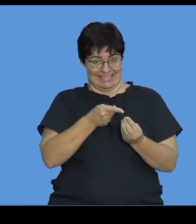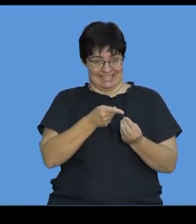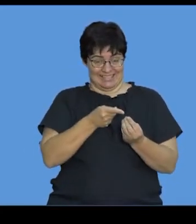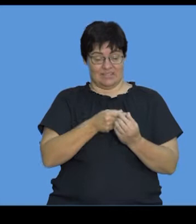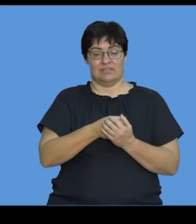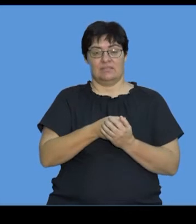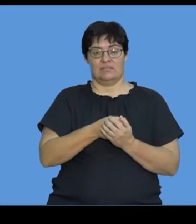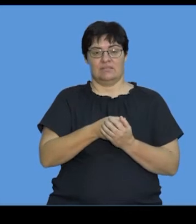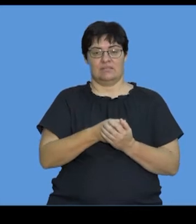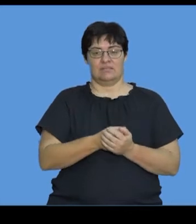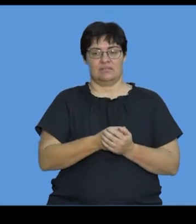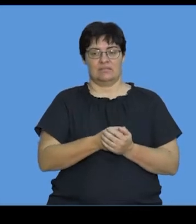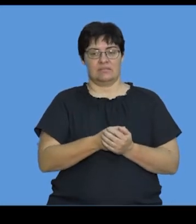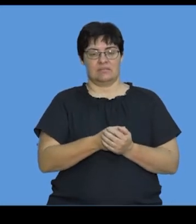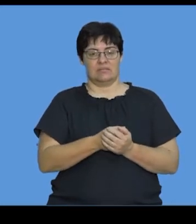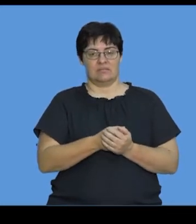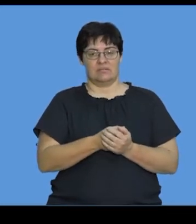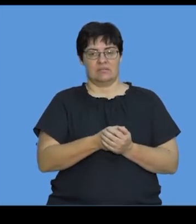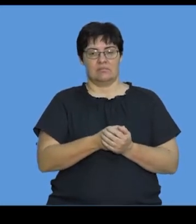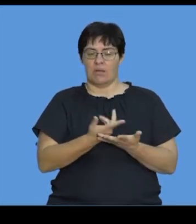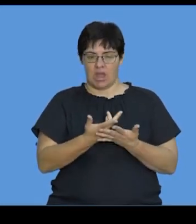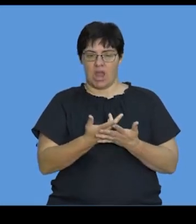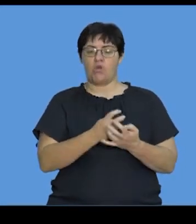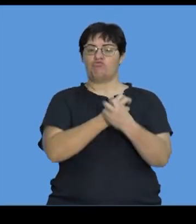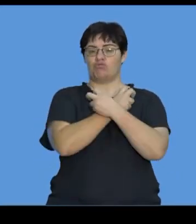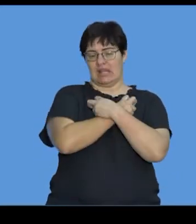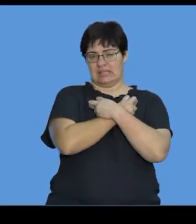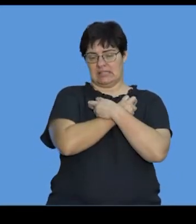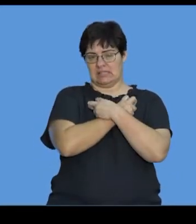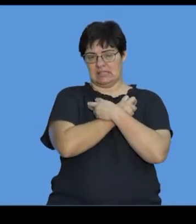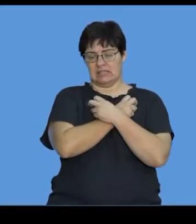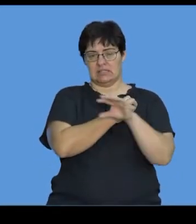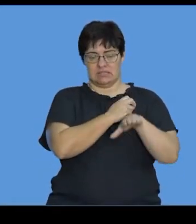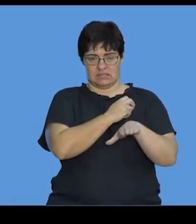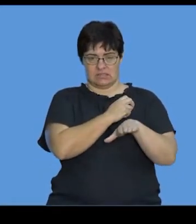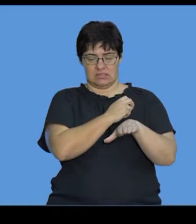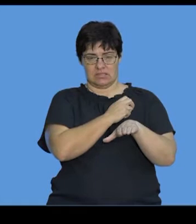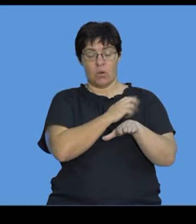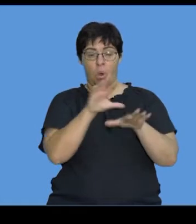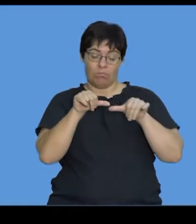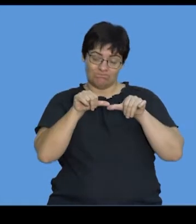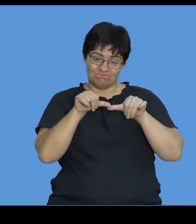will be at rest or constant velocity